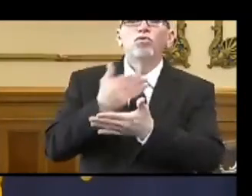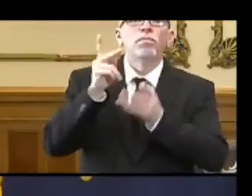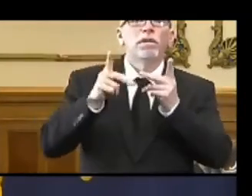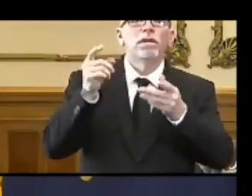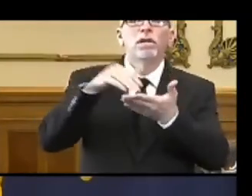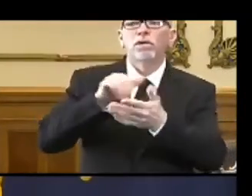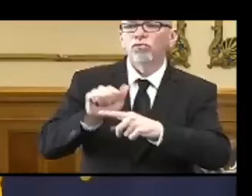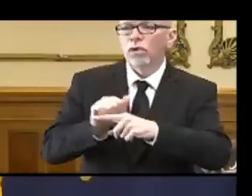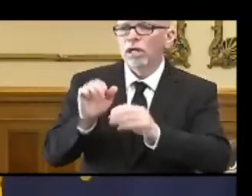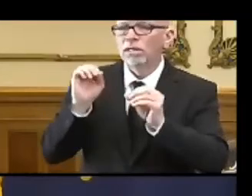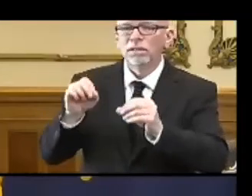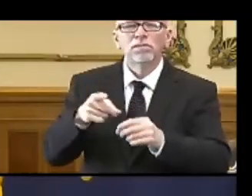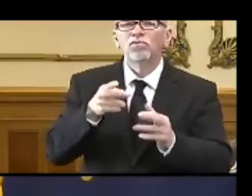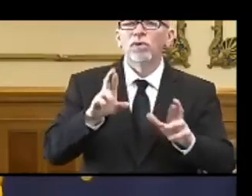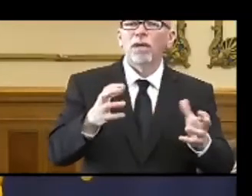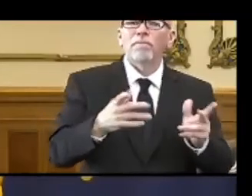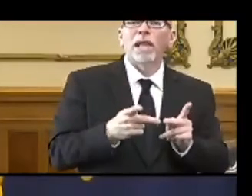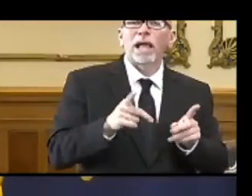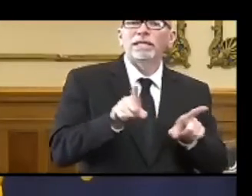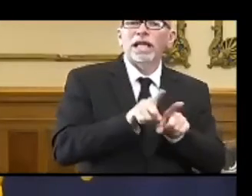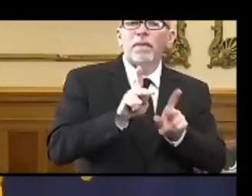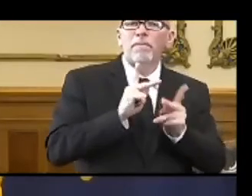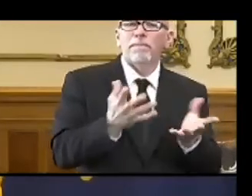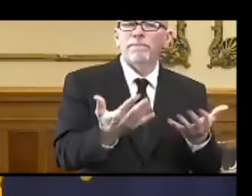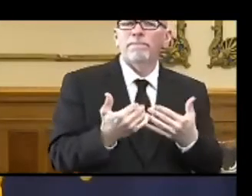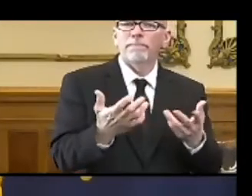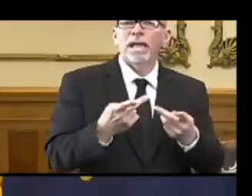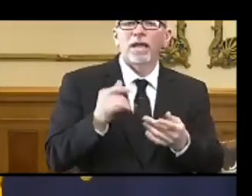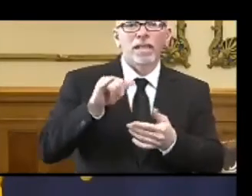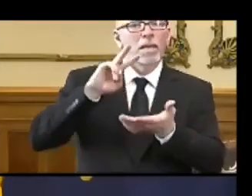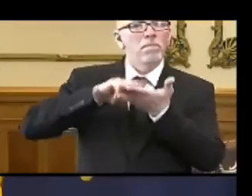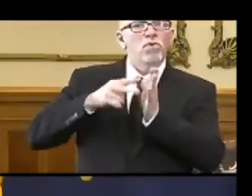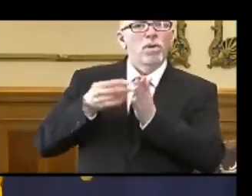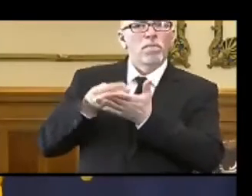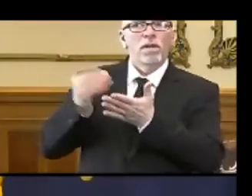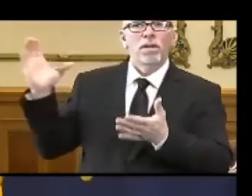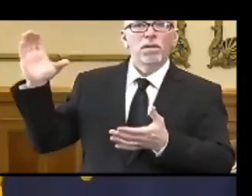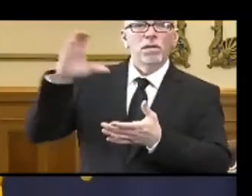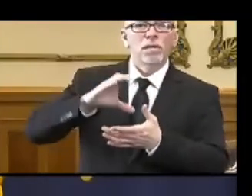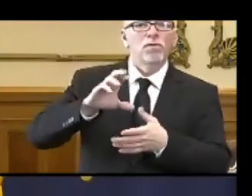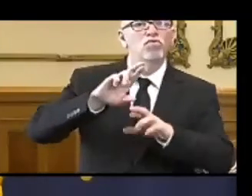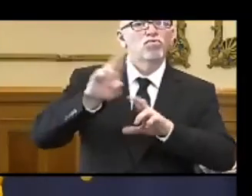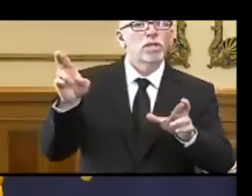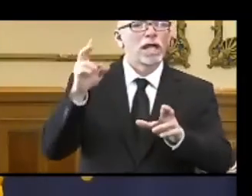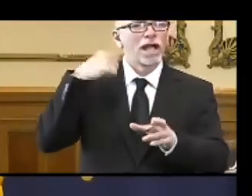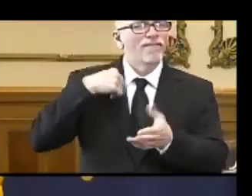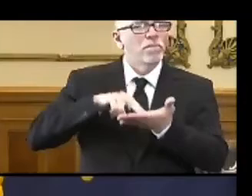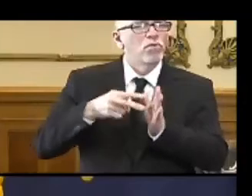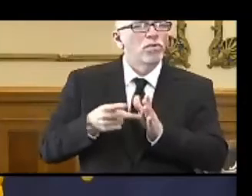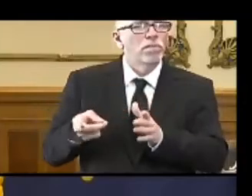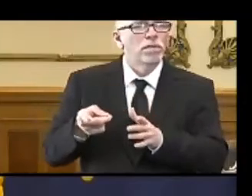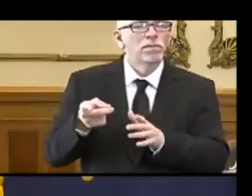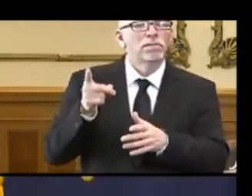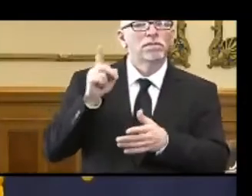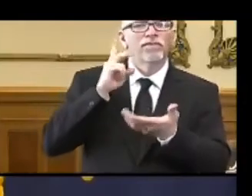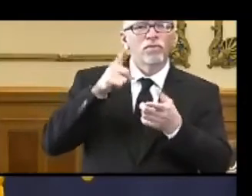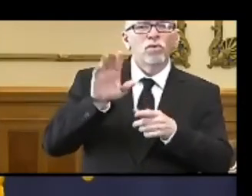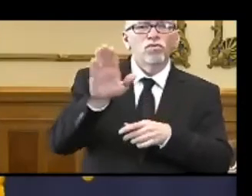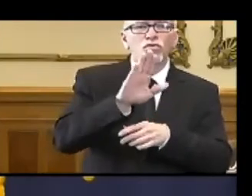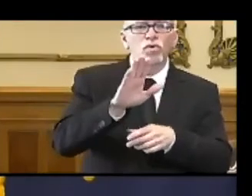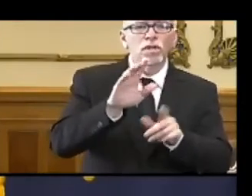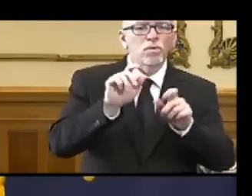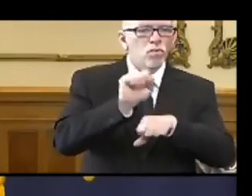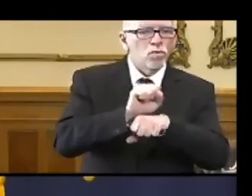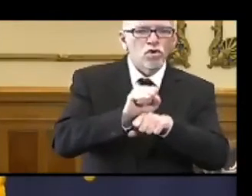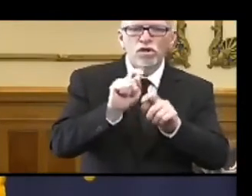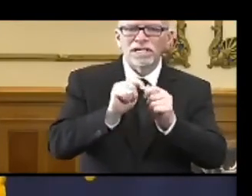them. They already know. And so this funding in this case is there for a reason. It's to have your team in